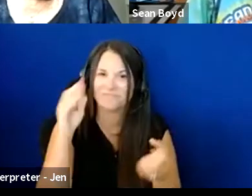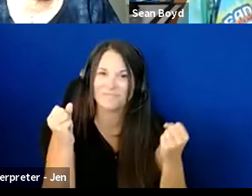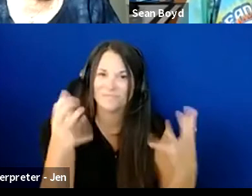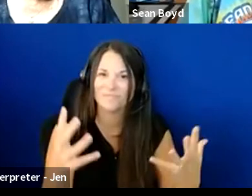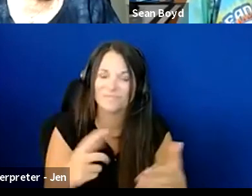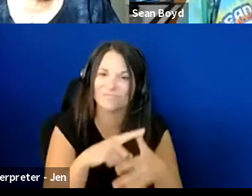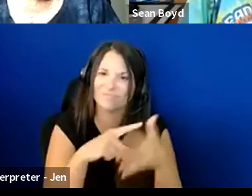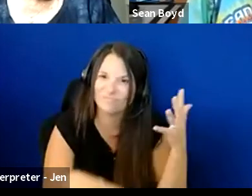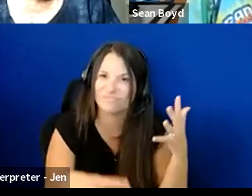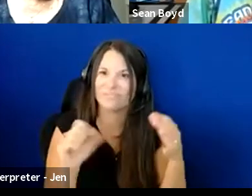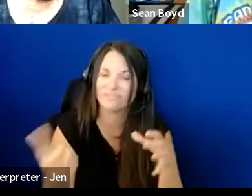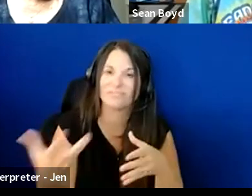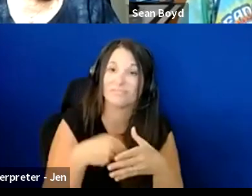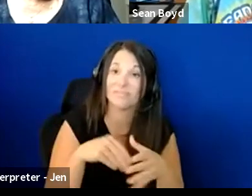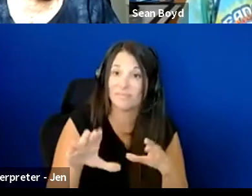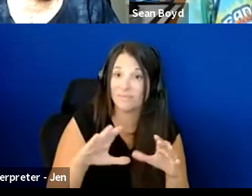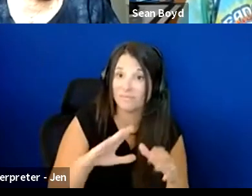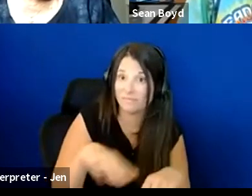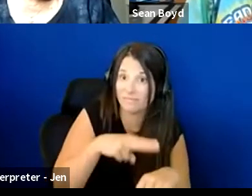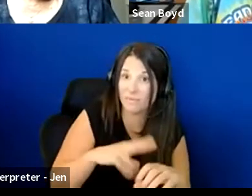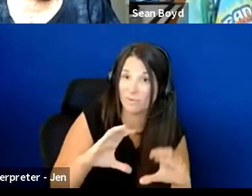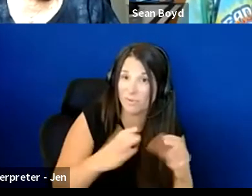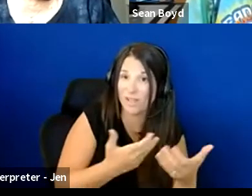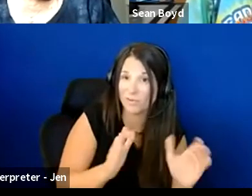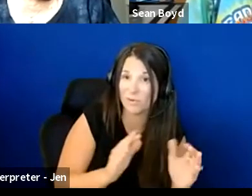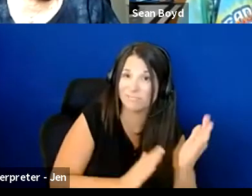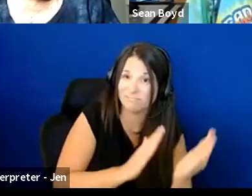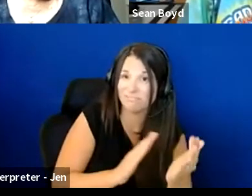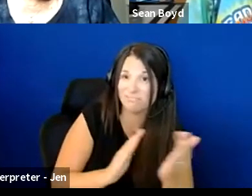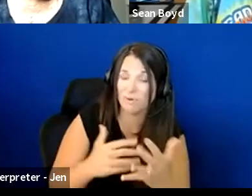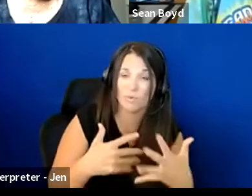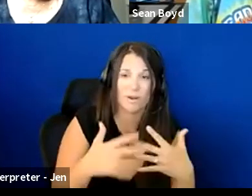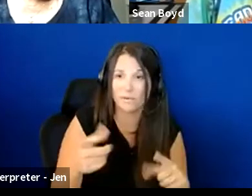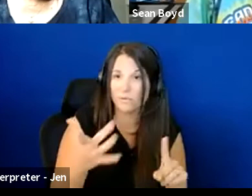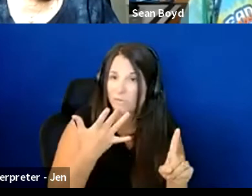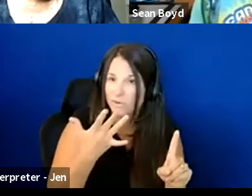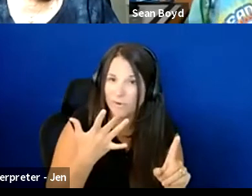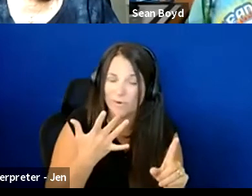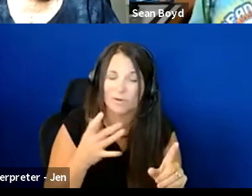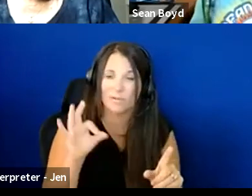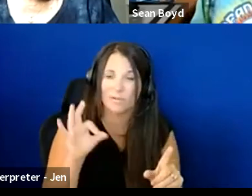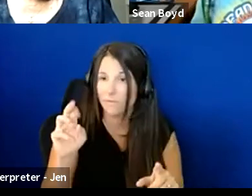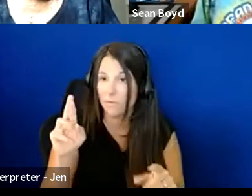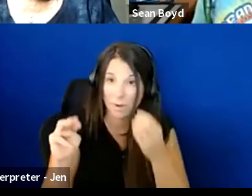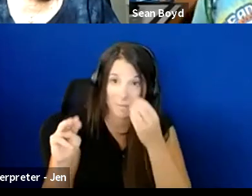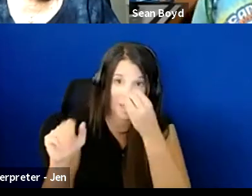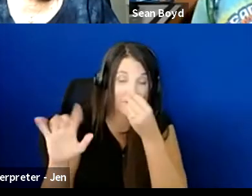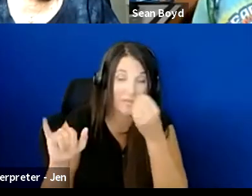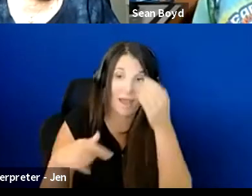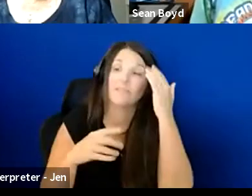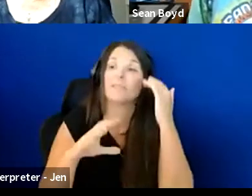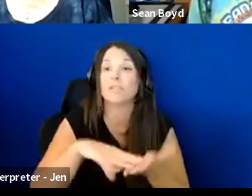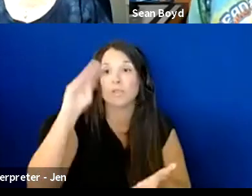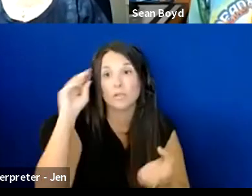carry on to your face-to-face in whatever format classes you prefer. I learned a lot with